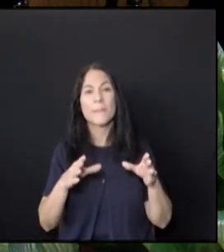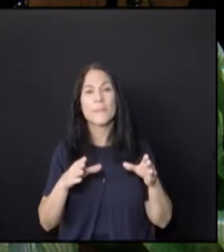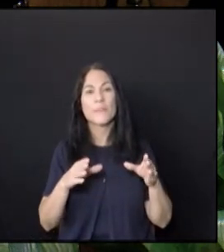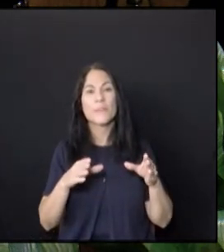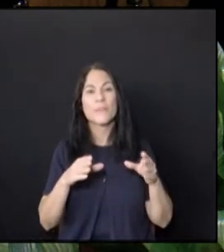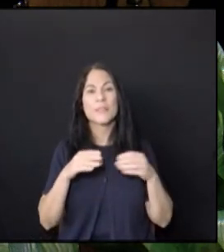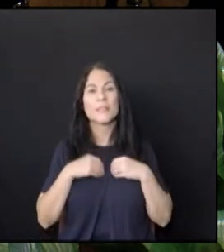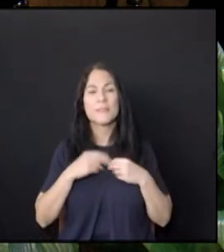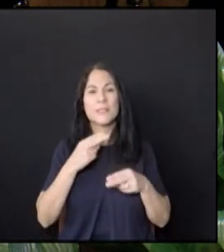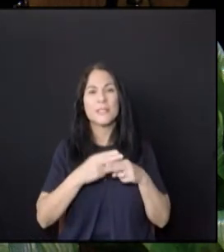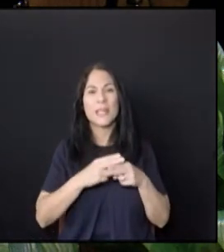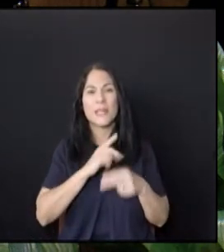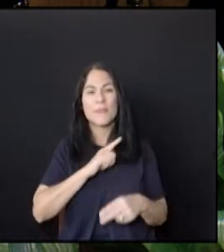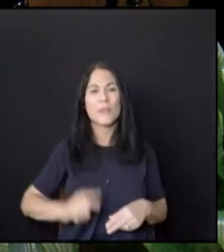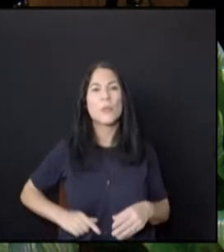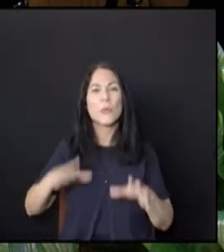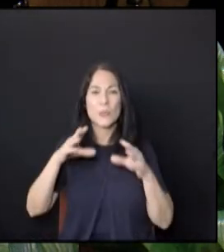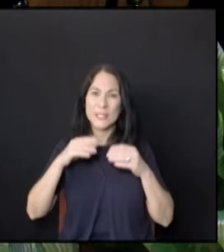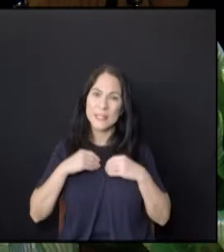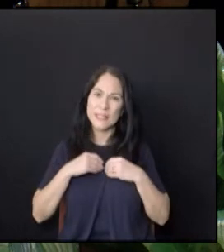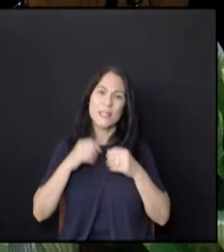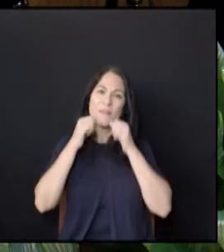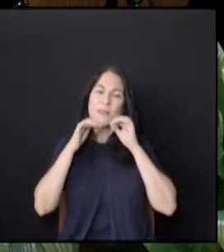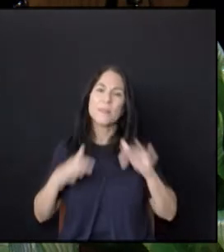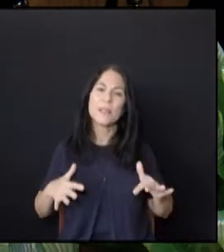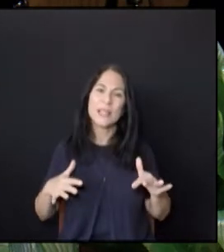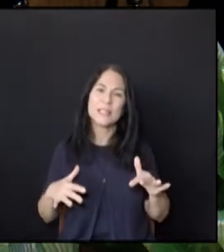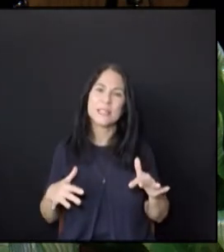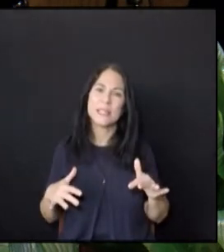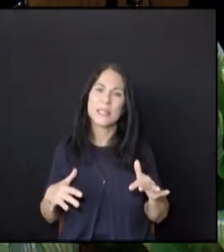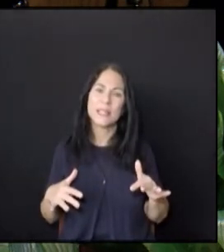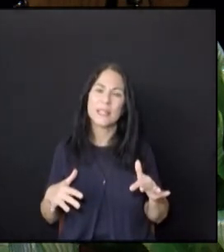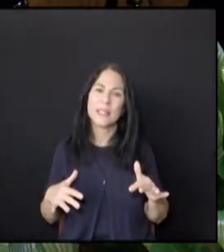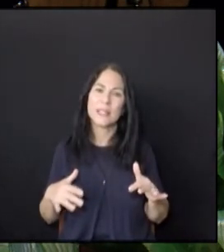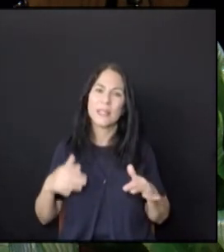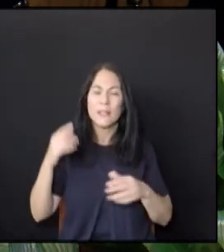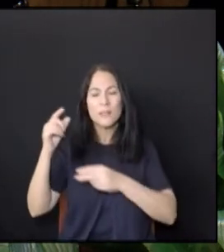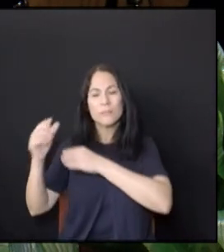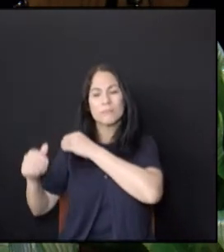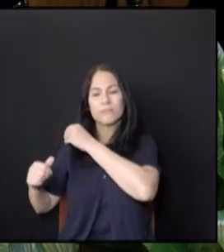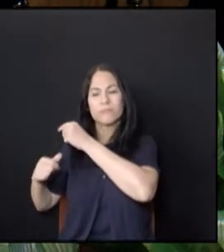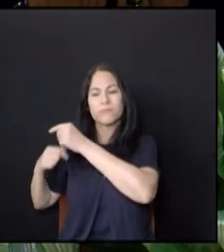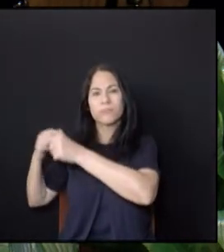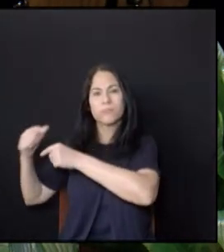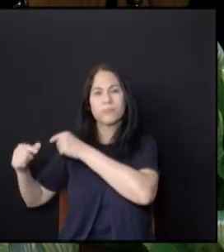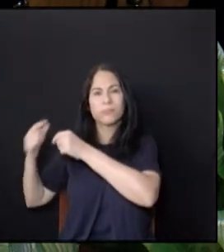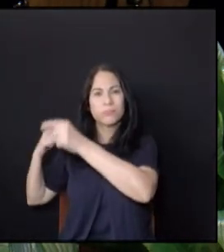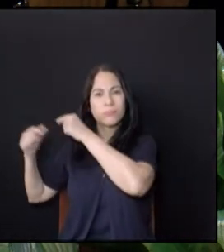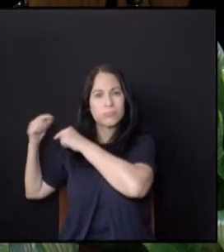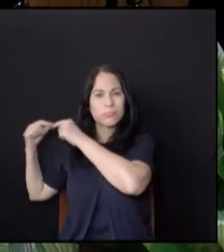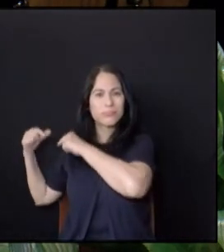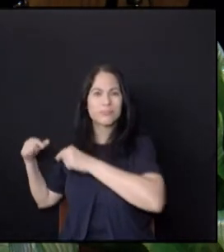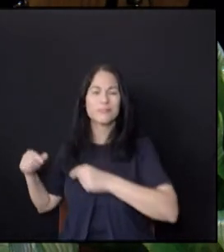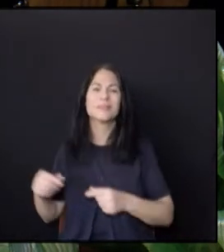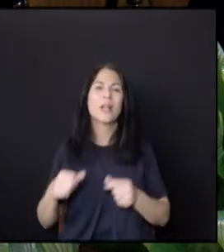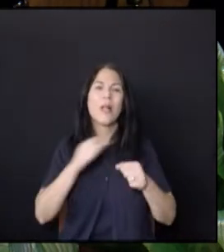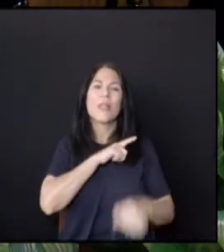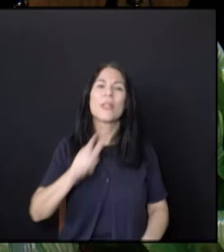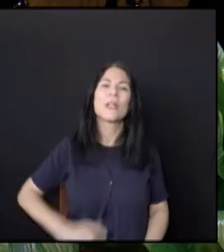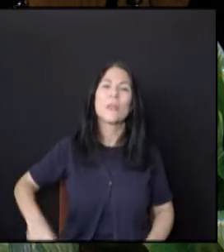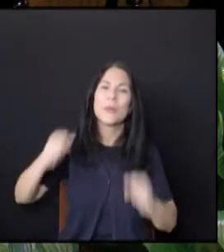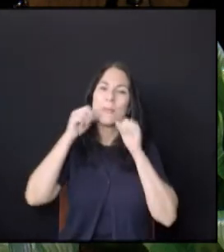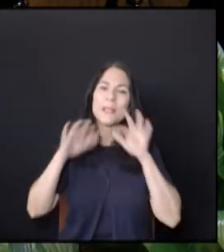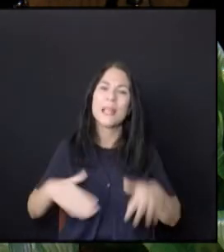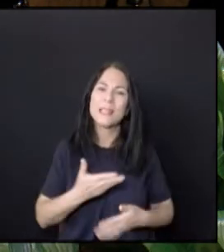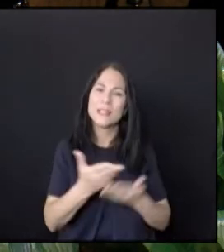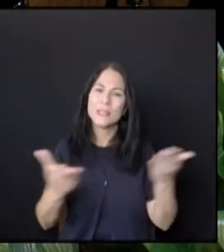receive the blessing spoken over us for centuries upon centuries upon centuries. The Lord bless you and keep